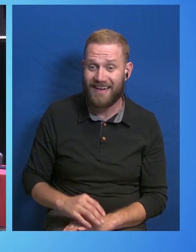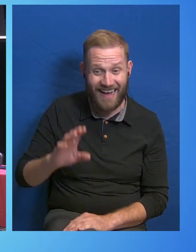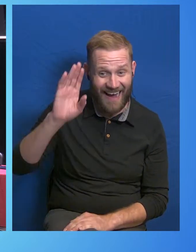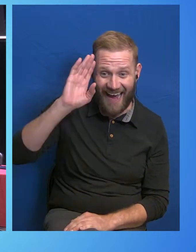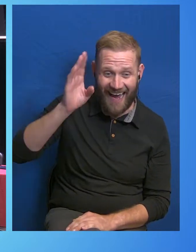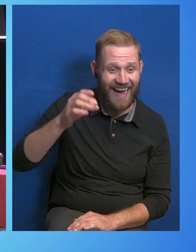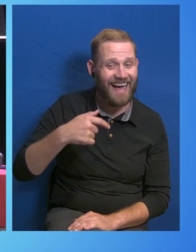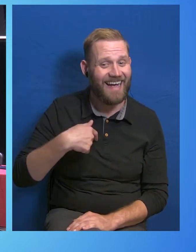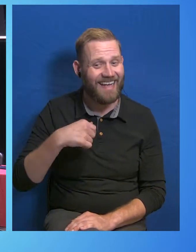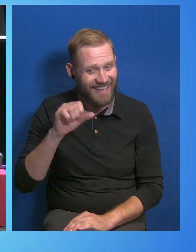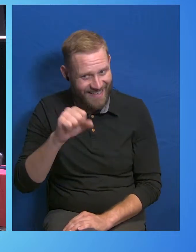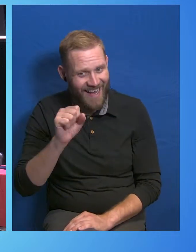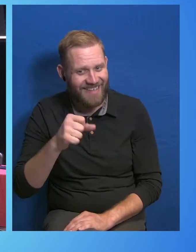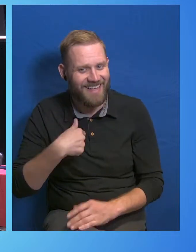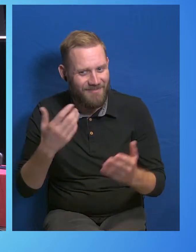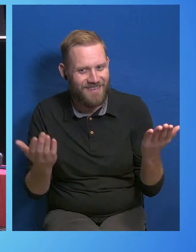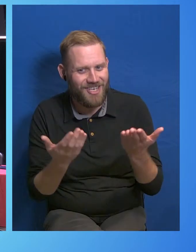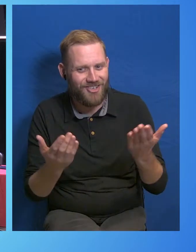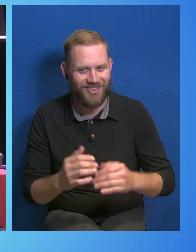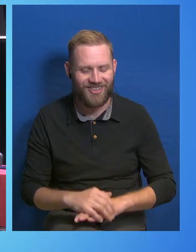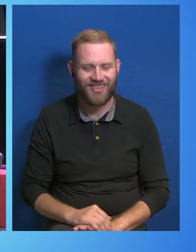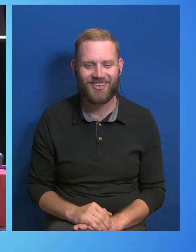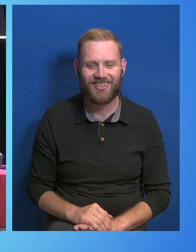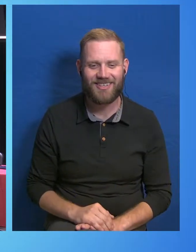Hi, yes, I am.